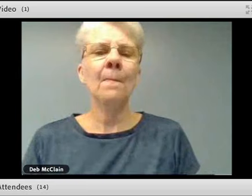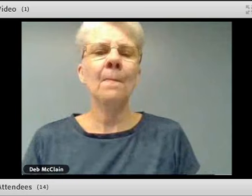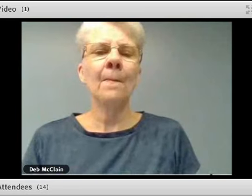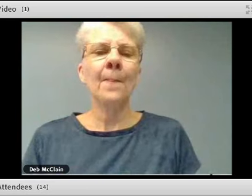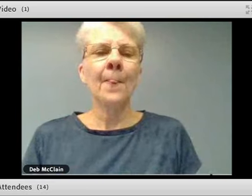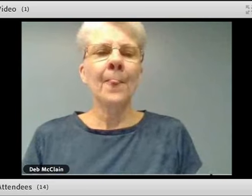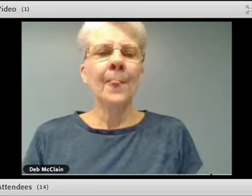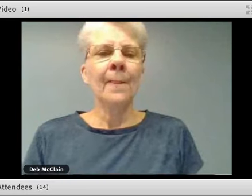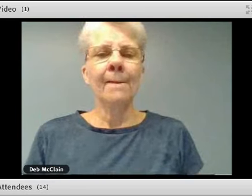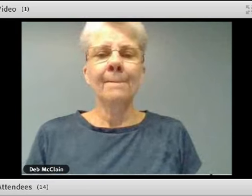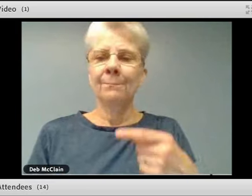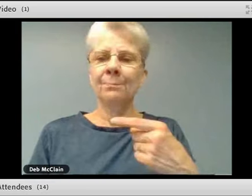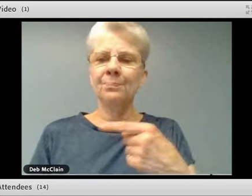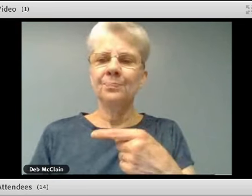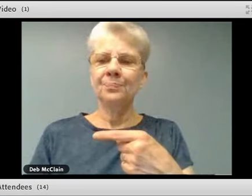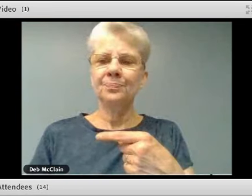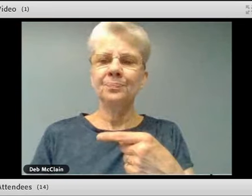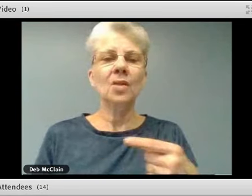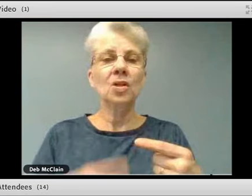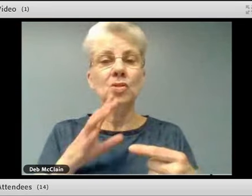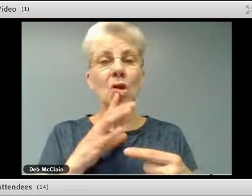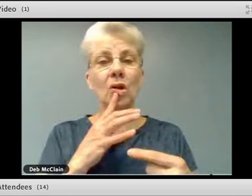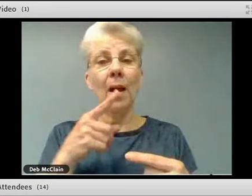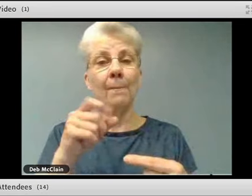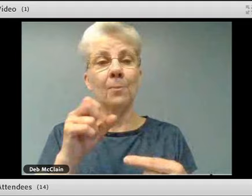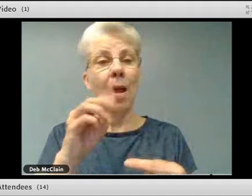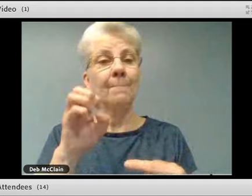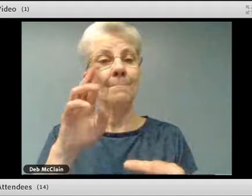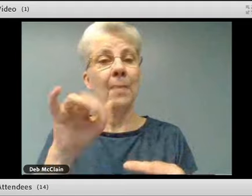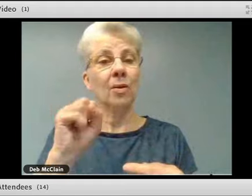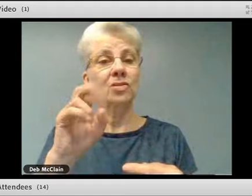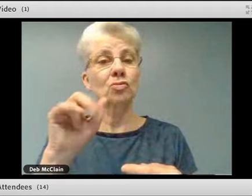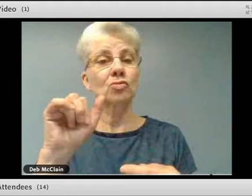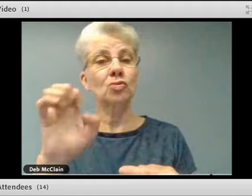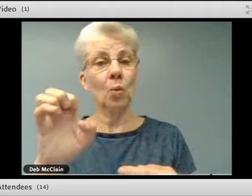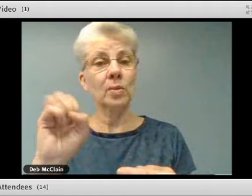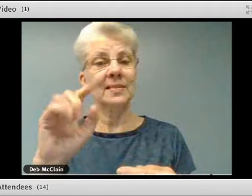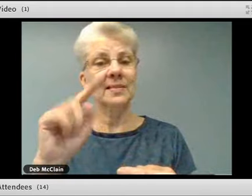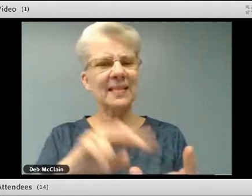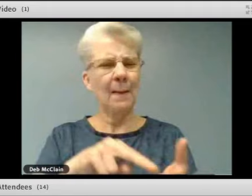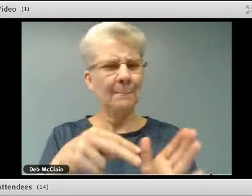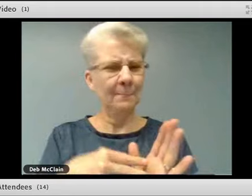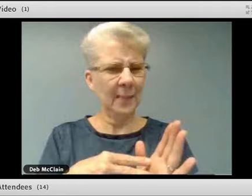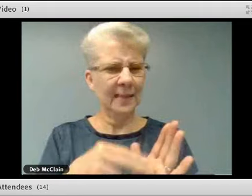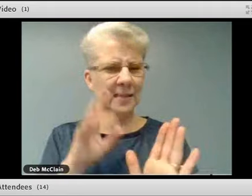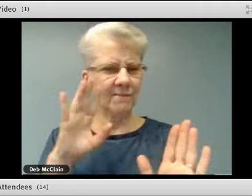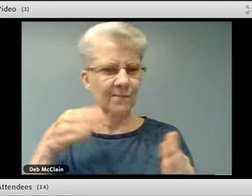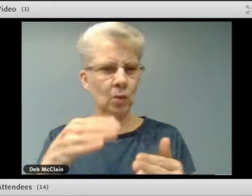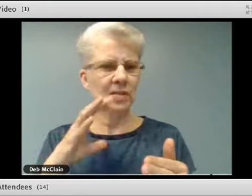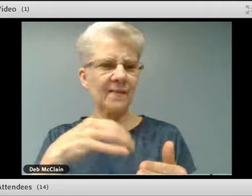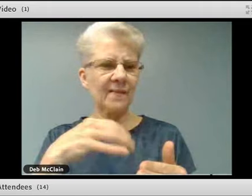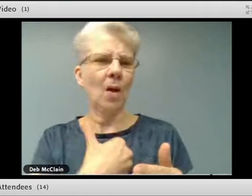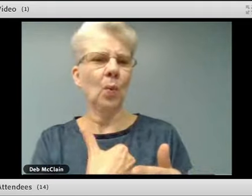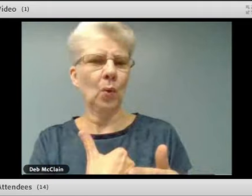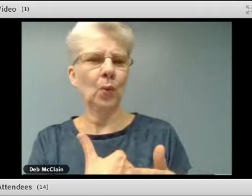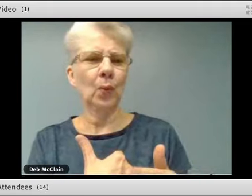Okay, so now we're going to talk more about primary source sets, which is going to be the primary focus of